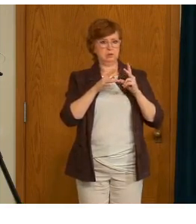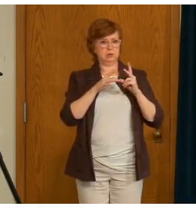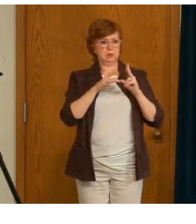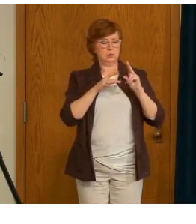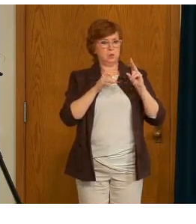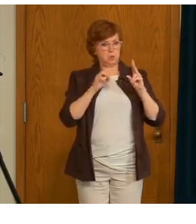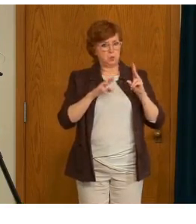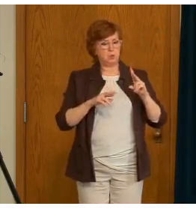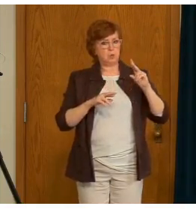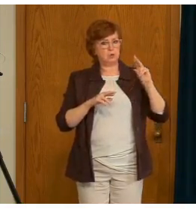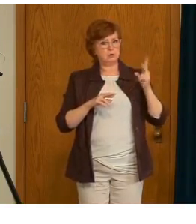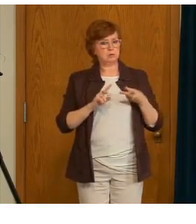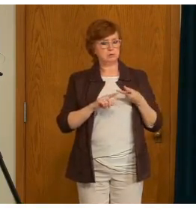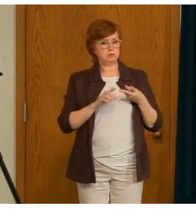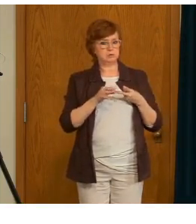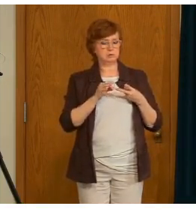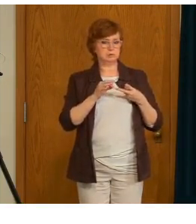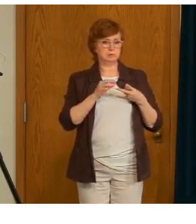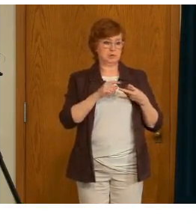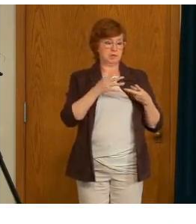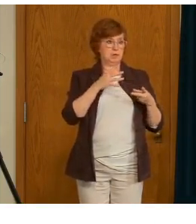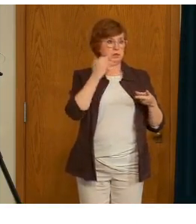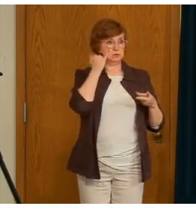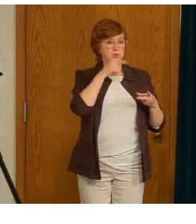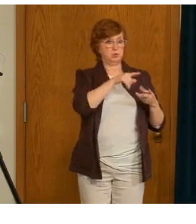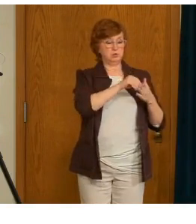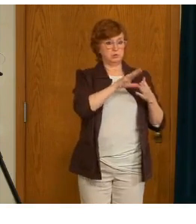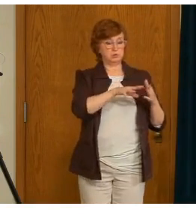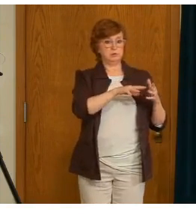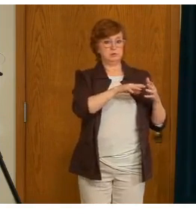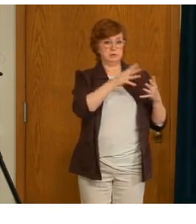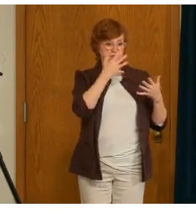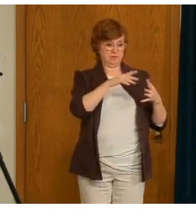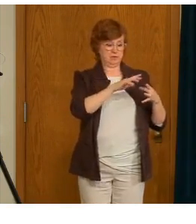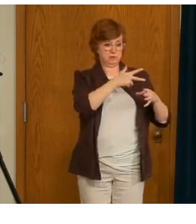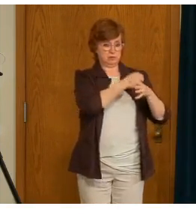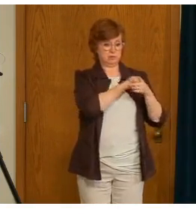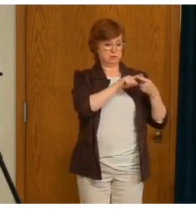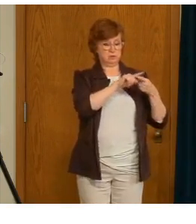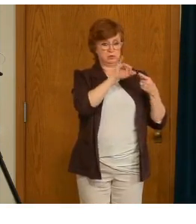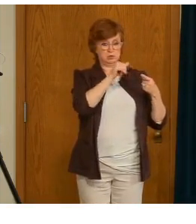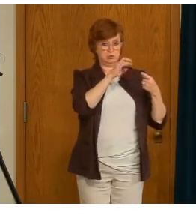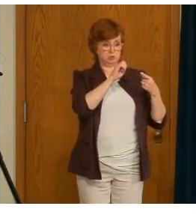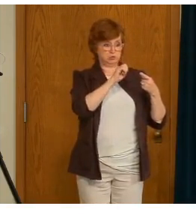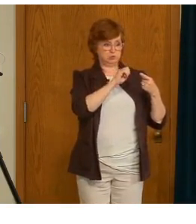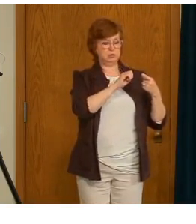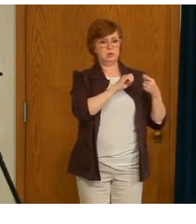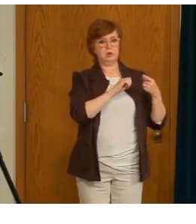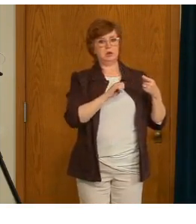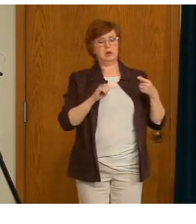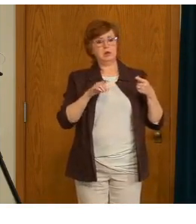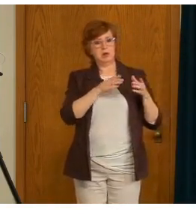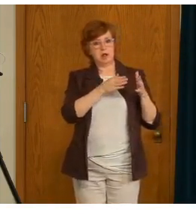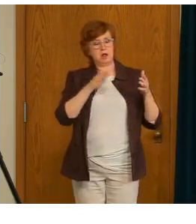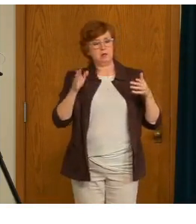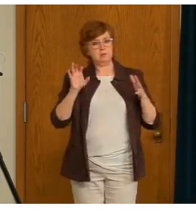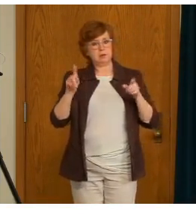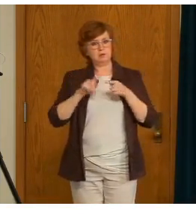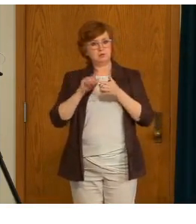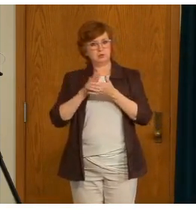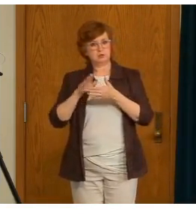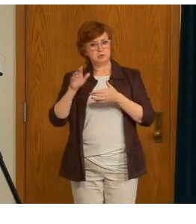dose, or if they're done in early June, when they come back to school in early September, it'd still be well within